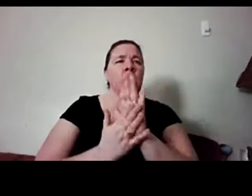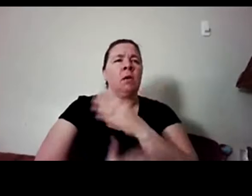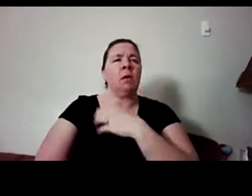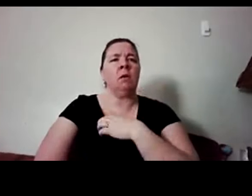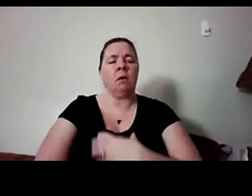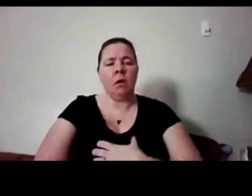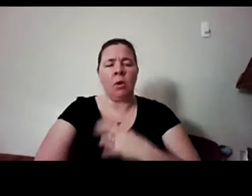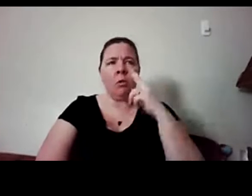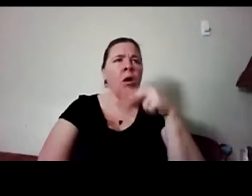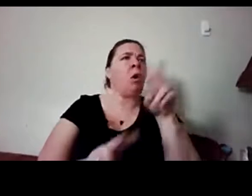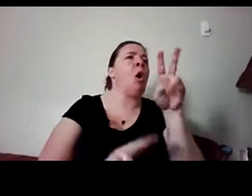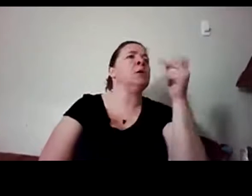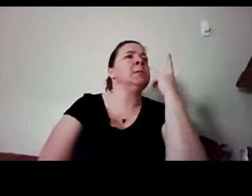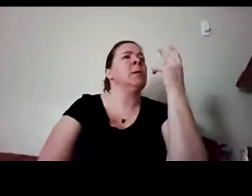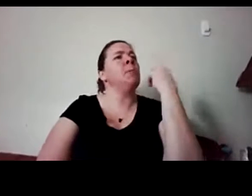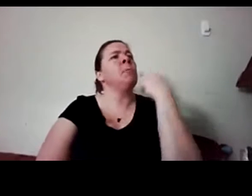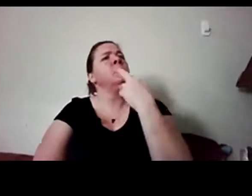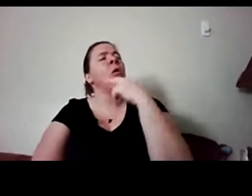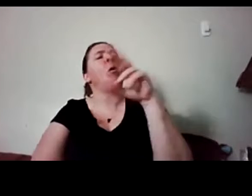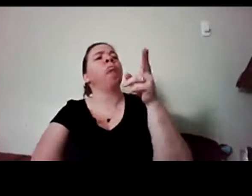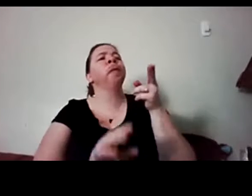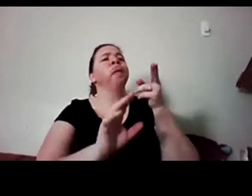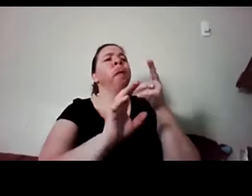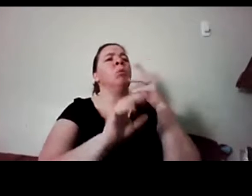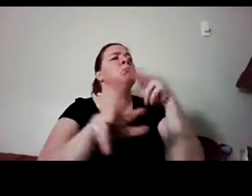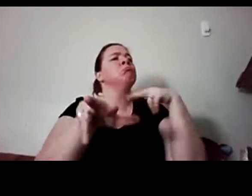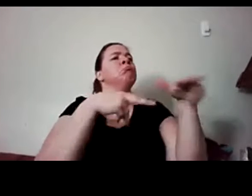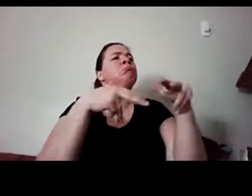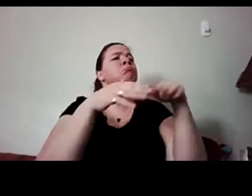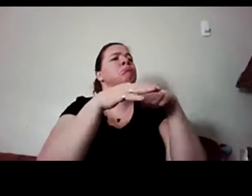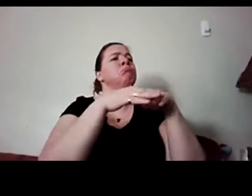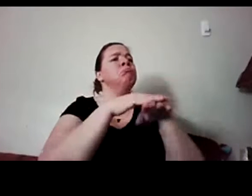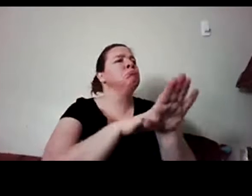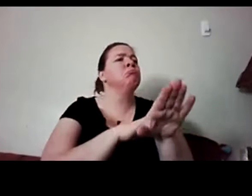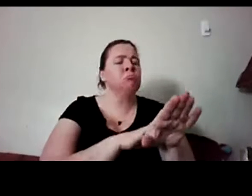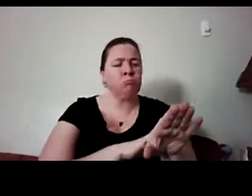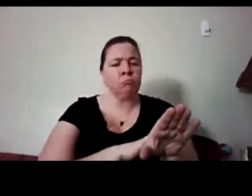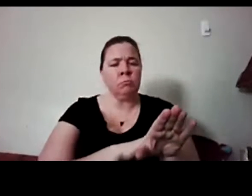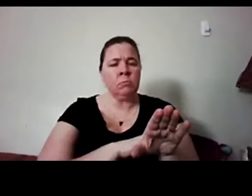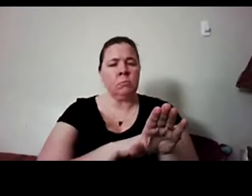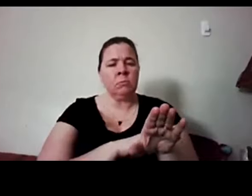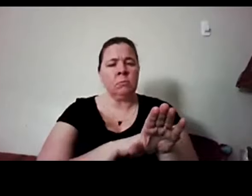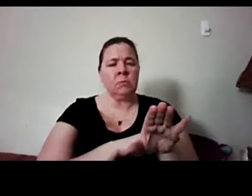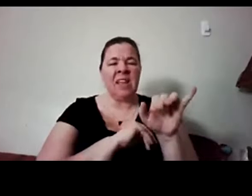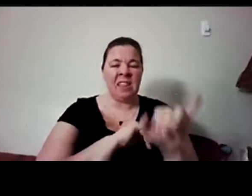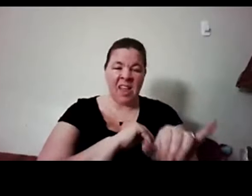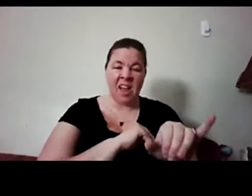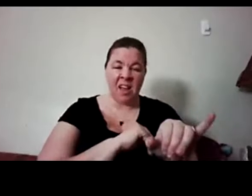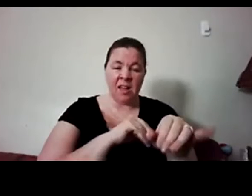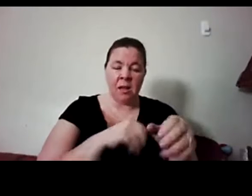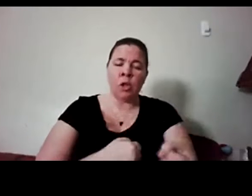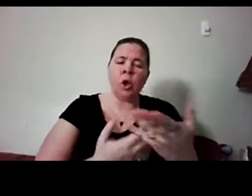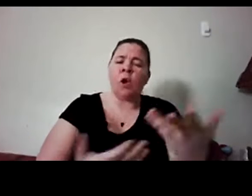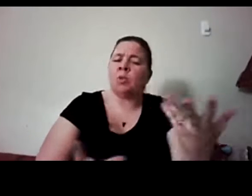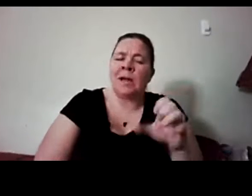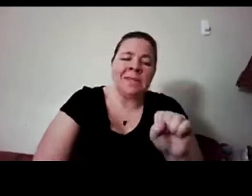look up, see a restaurant, walk into your restaurant, and the end result of that is what? Sales.